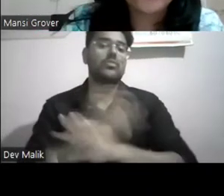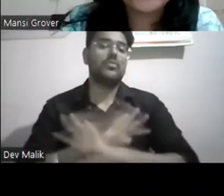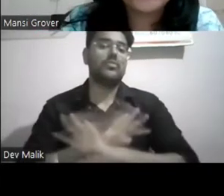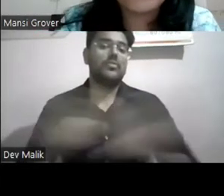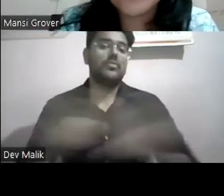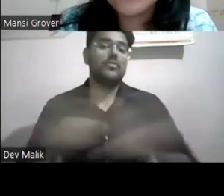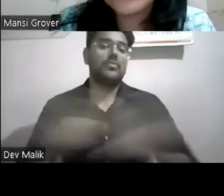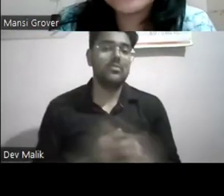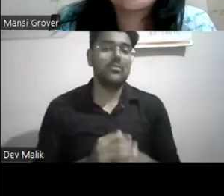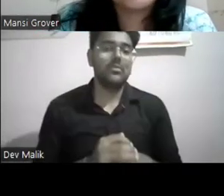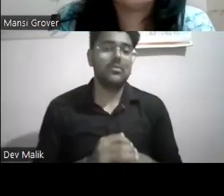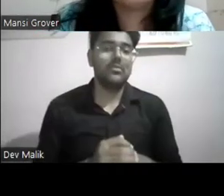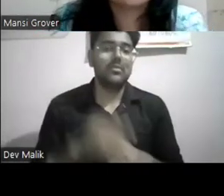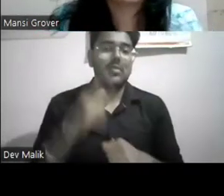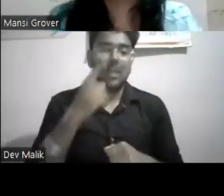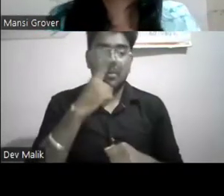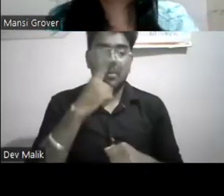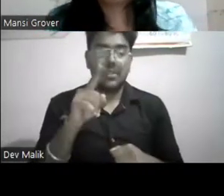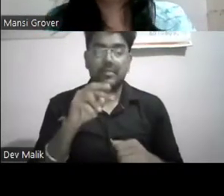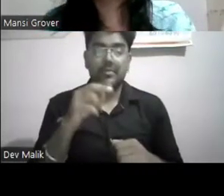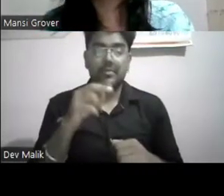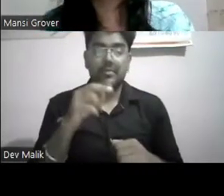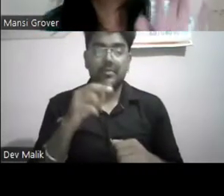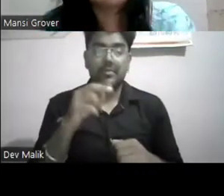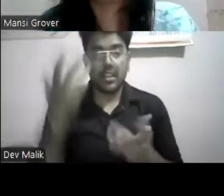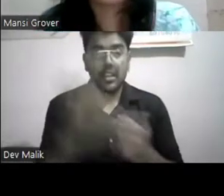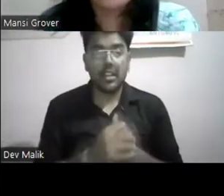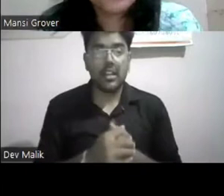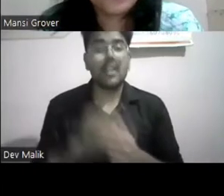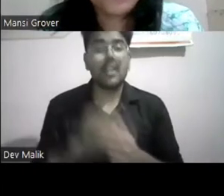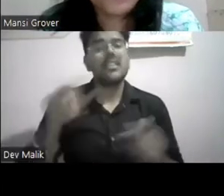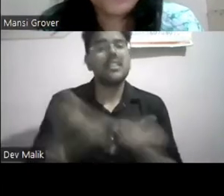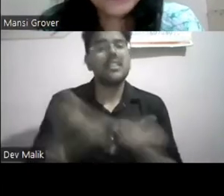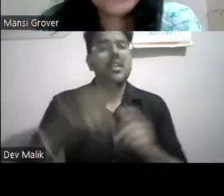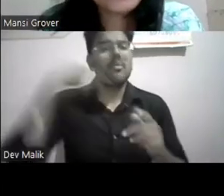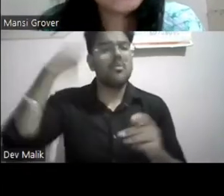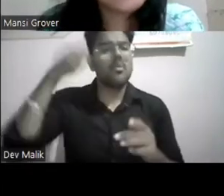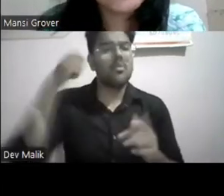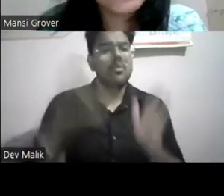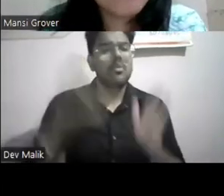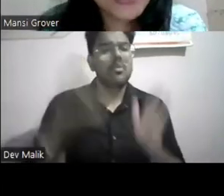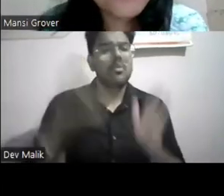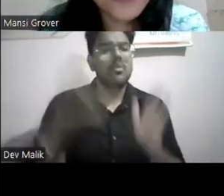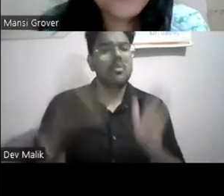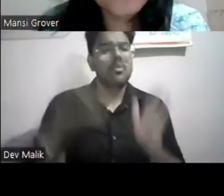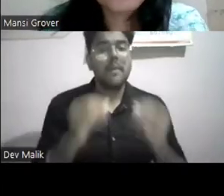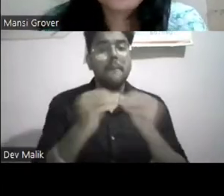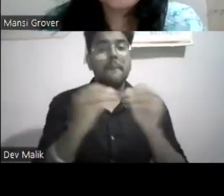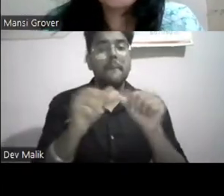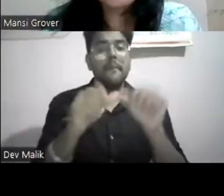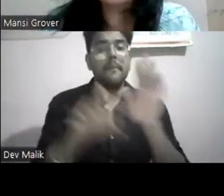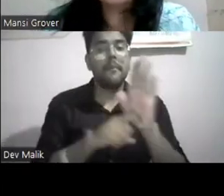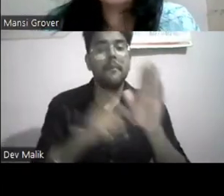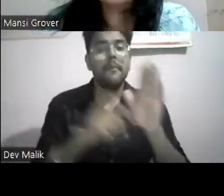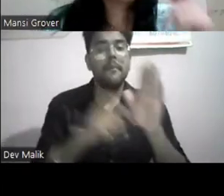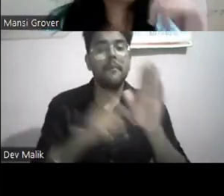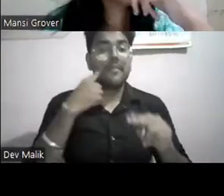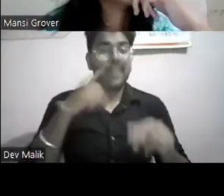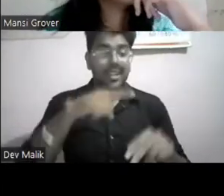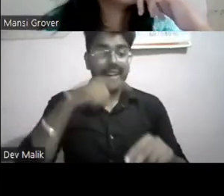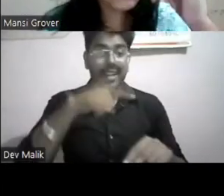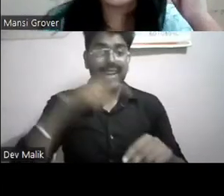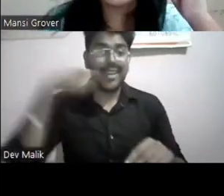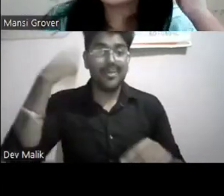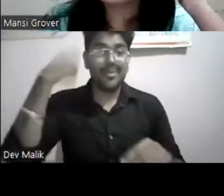blame it onto the mother is something which is seen in the films also. Something like Barfi, where, you